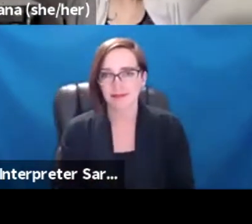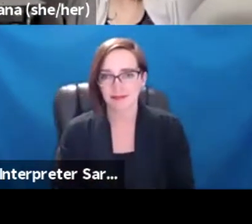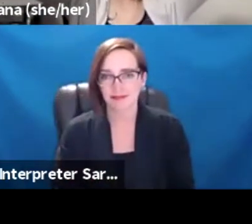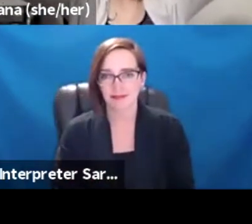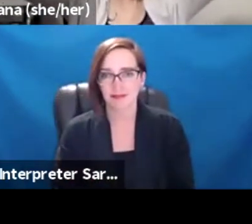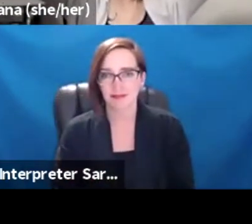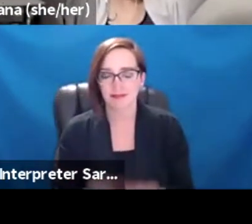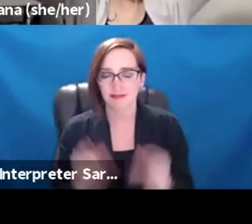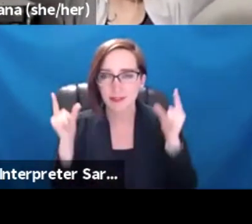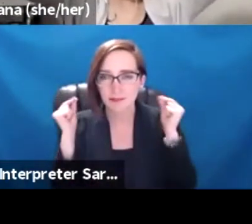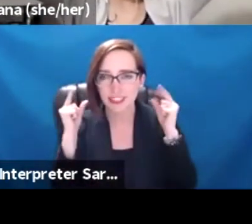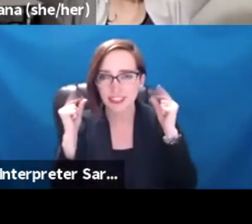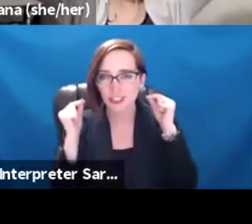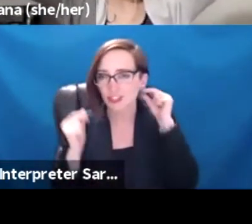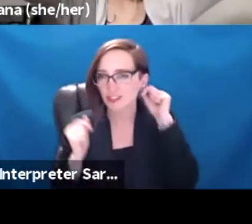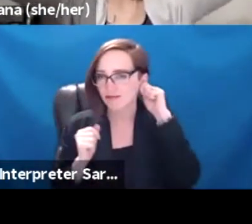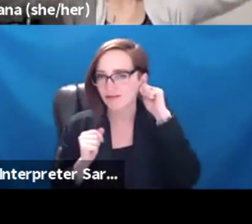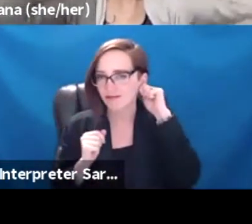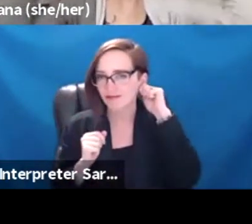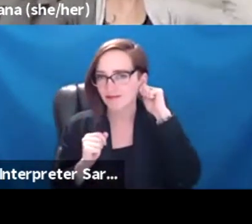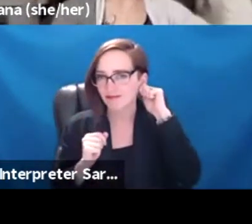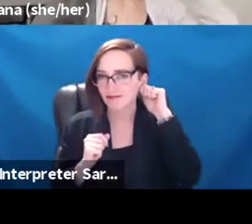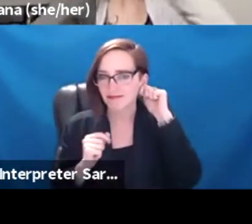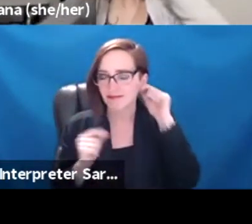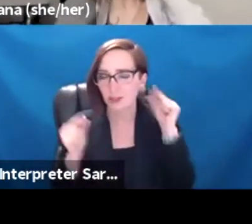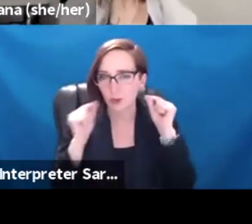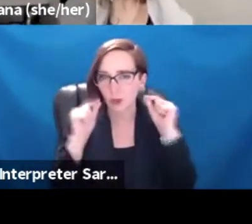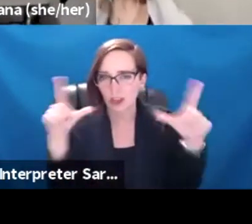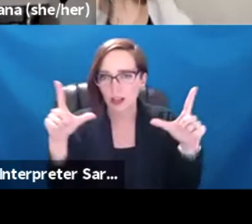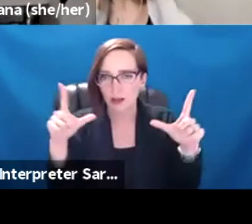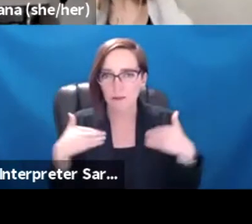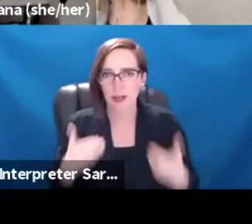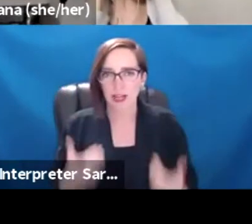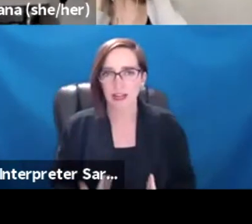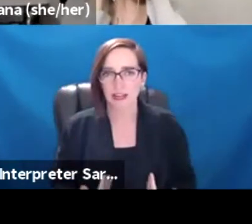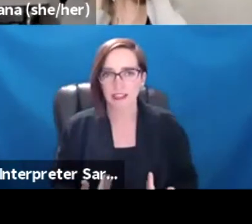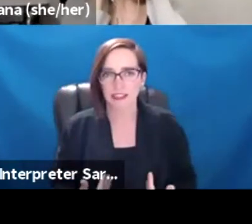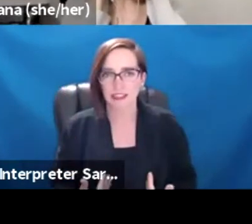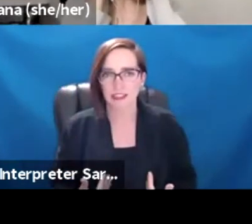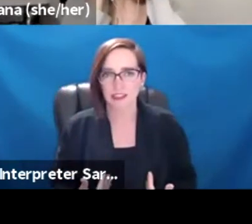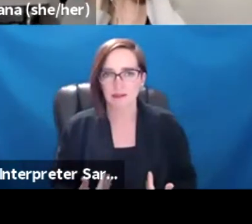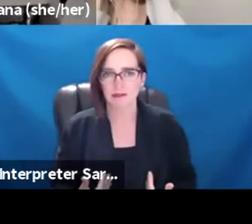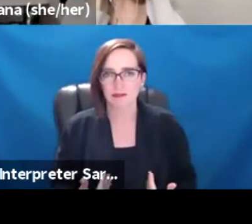maybe pinch your earlobes, waking up.